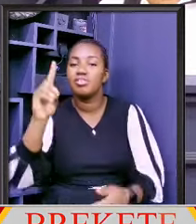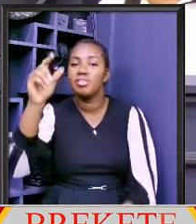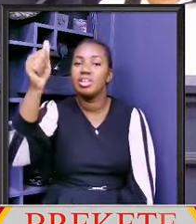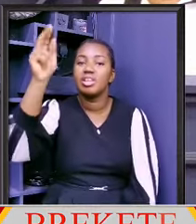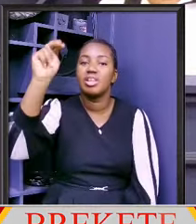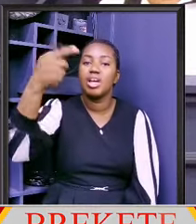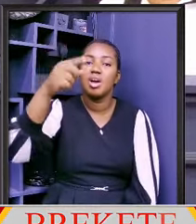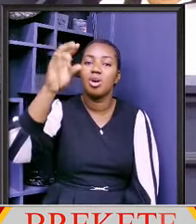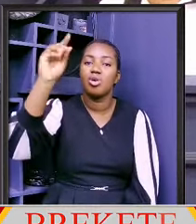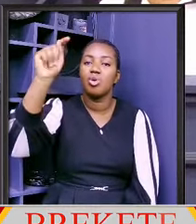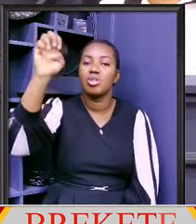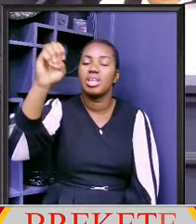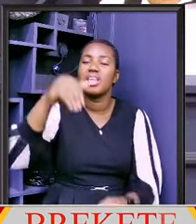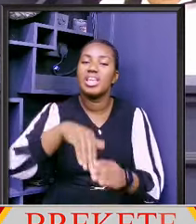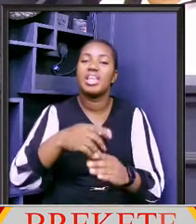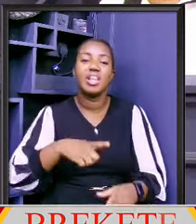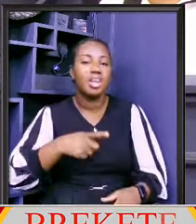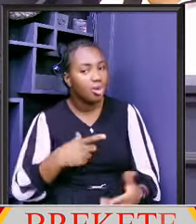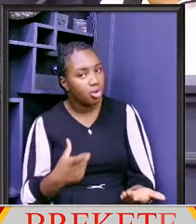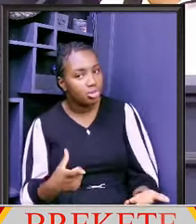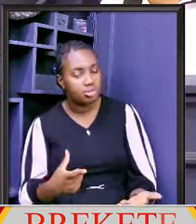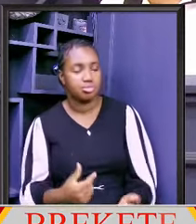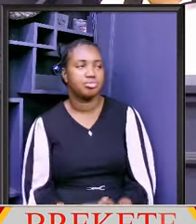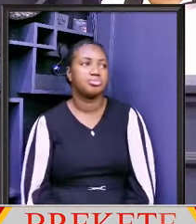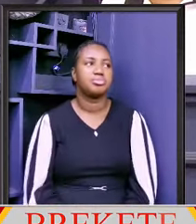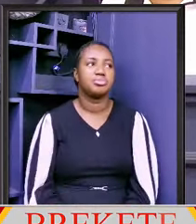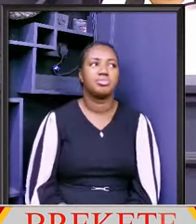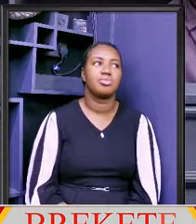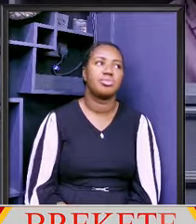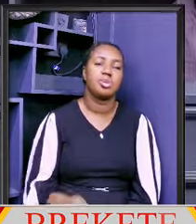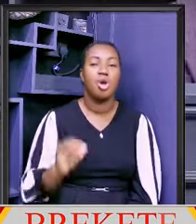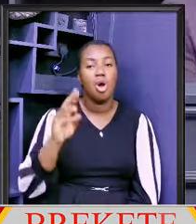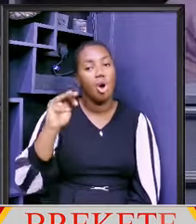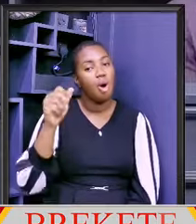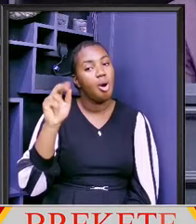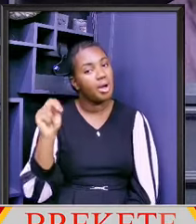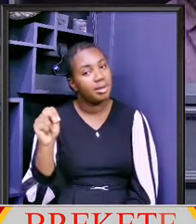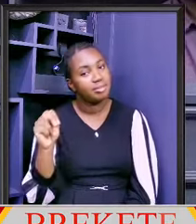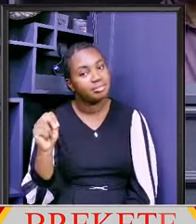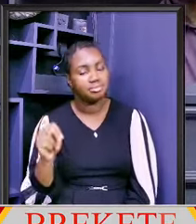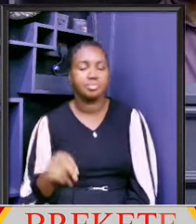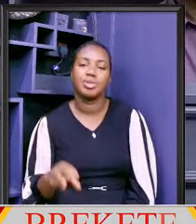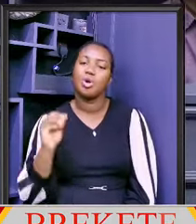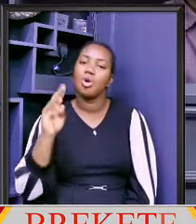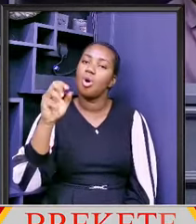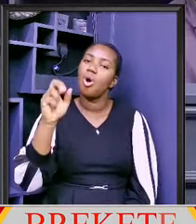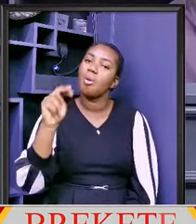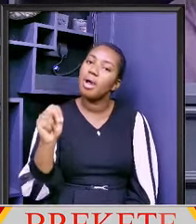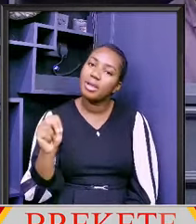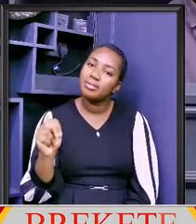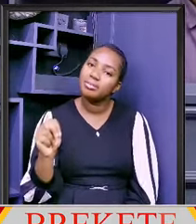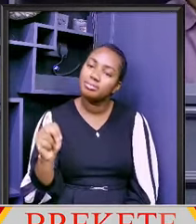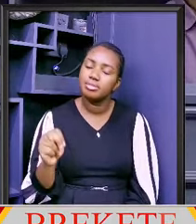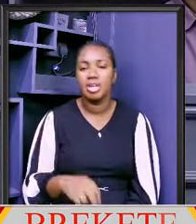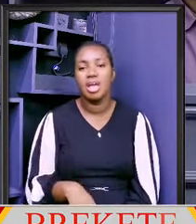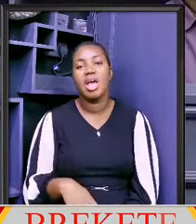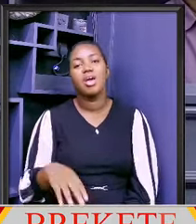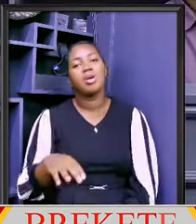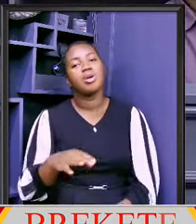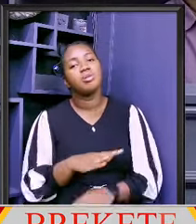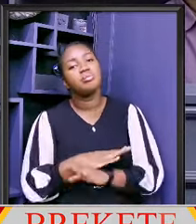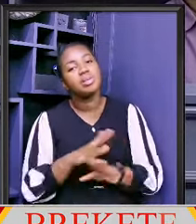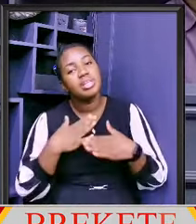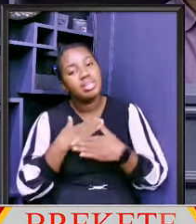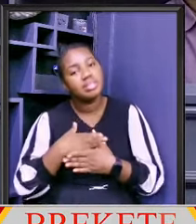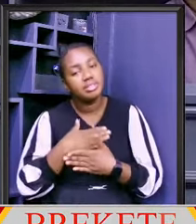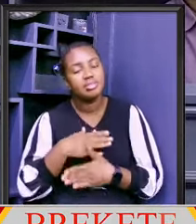Oman. My president. Oman. My president. Oman. My president. Dangote and government, no put mouth. Okay, now then know themselves.